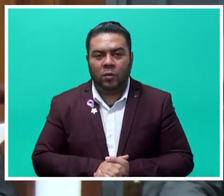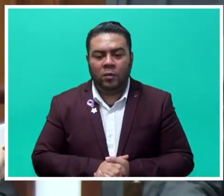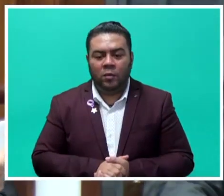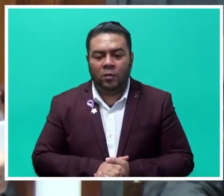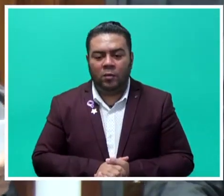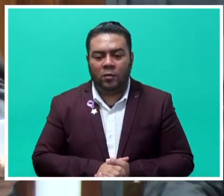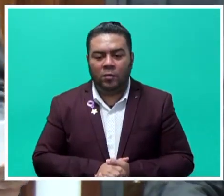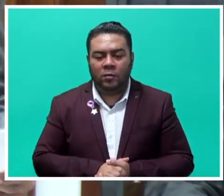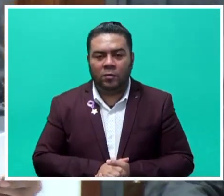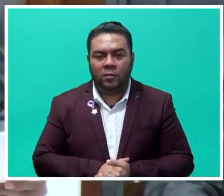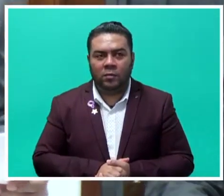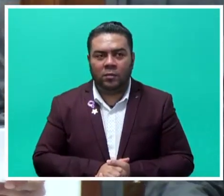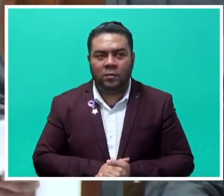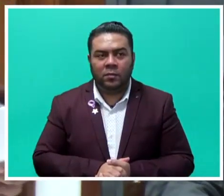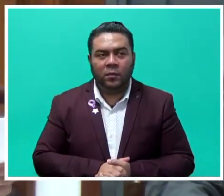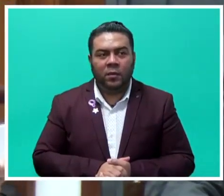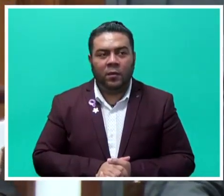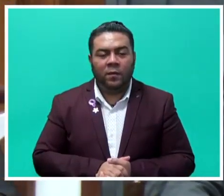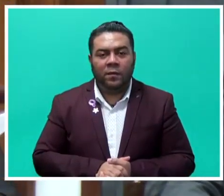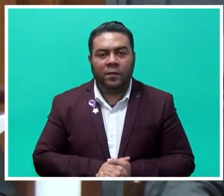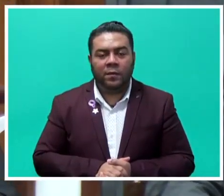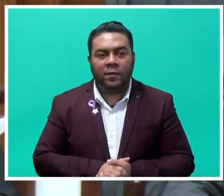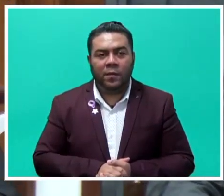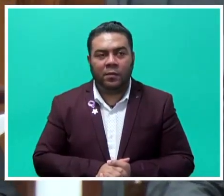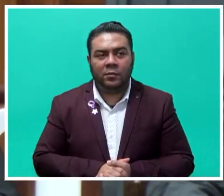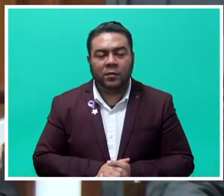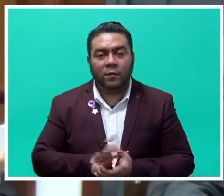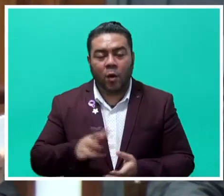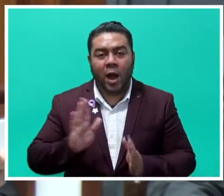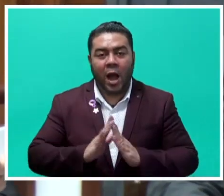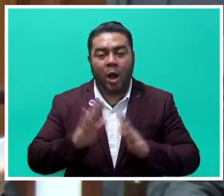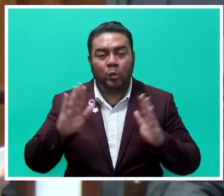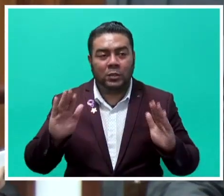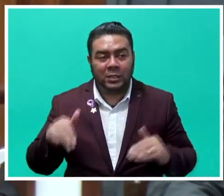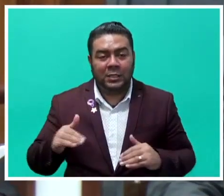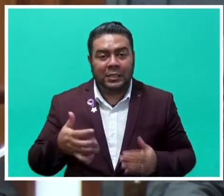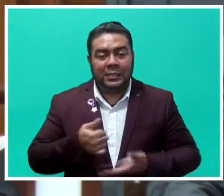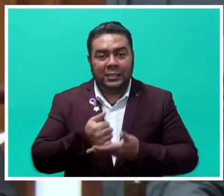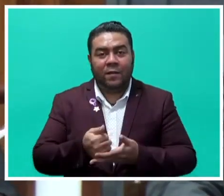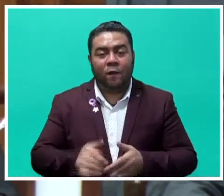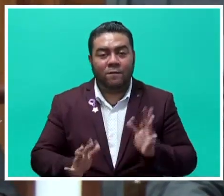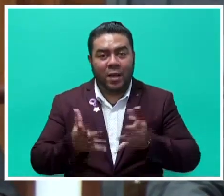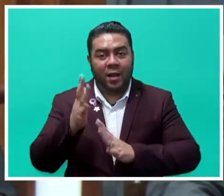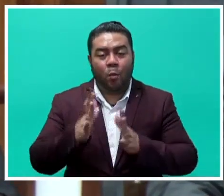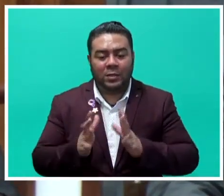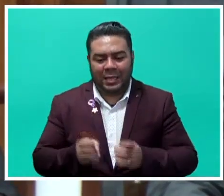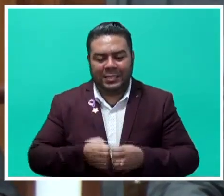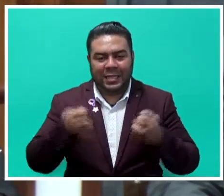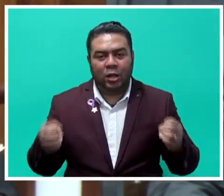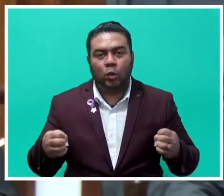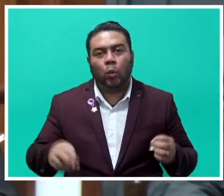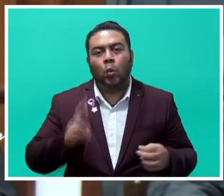Additionally, following cabinet decision in 2020, the housing assistance for fire victims was extended to rural